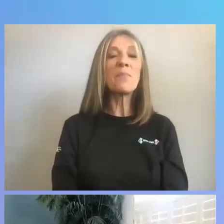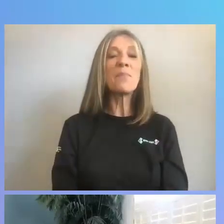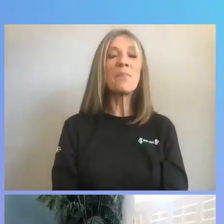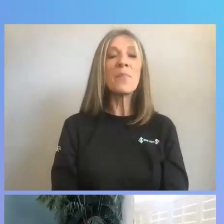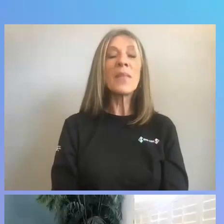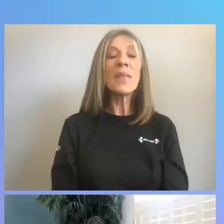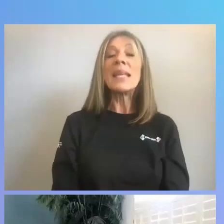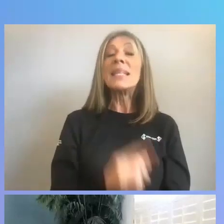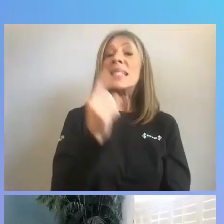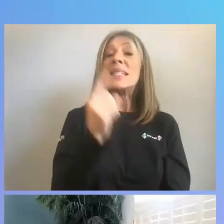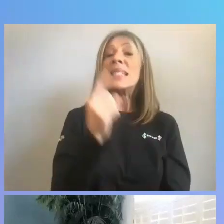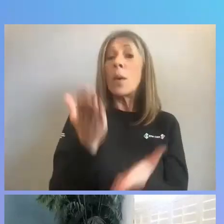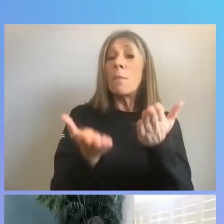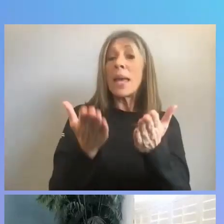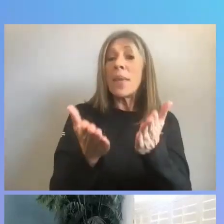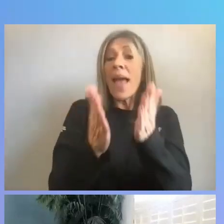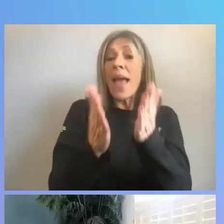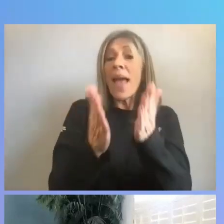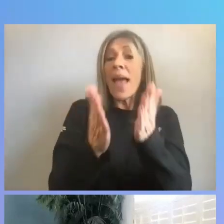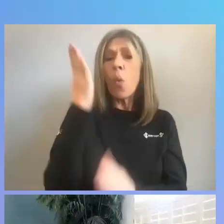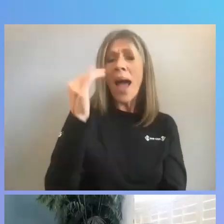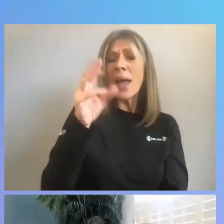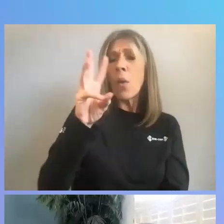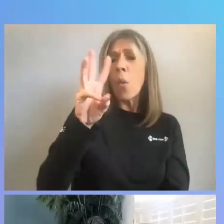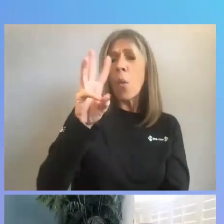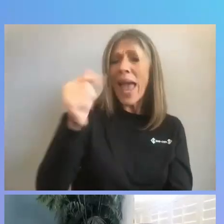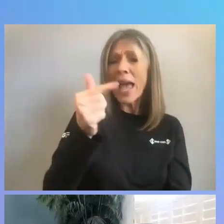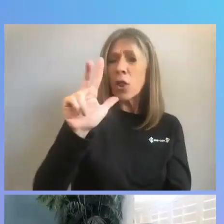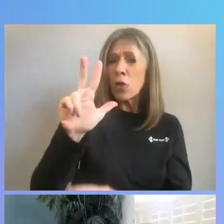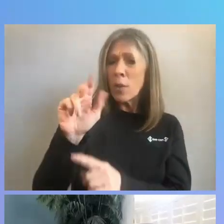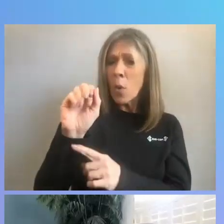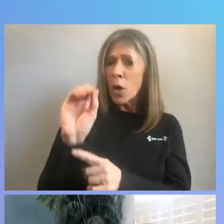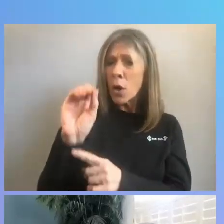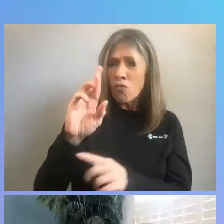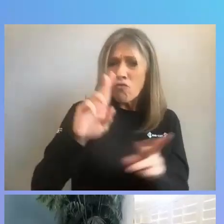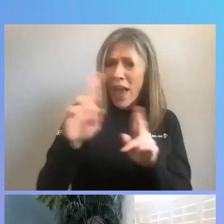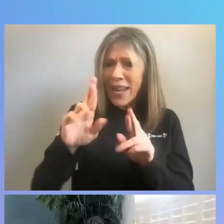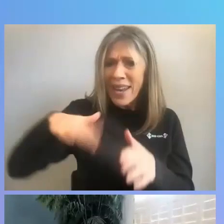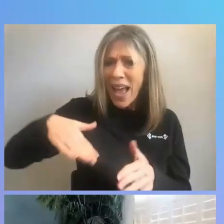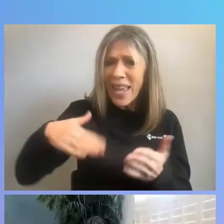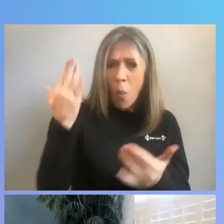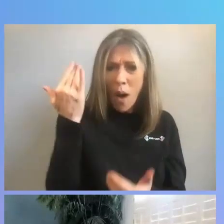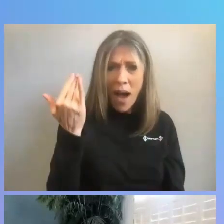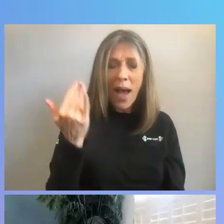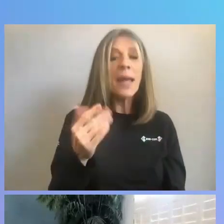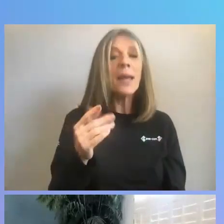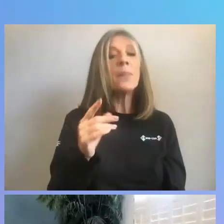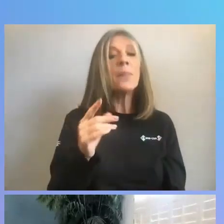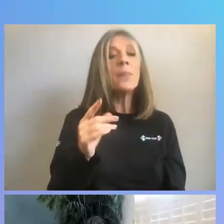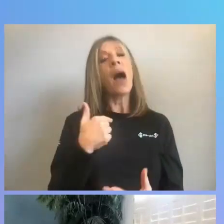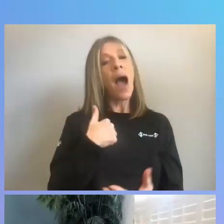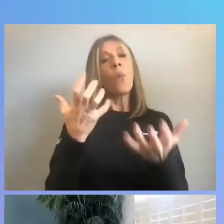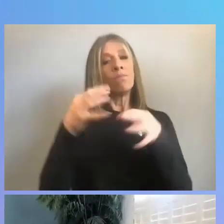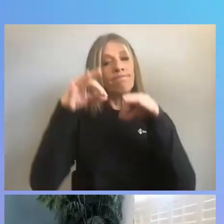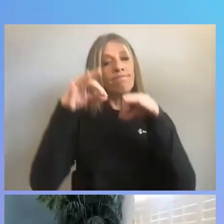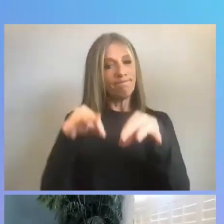And someone may ask, why isn't WCAG 3 ready yet? And to that, I want to say, you